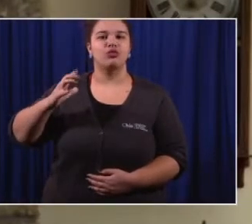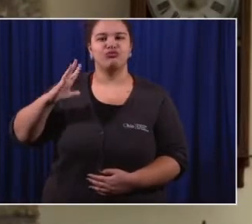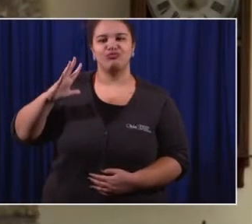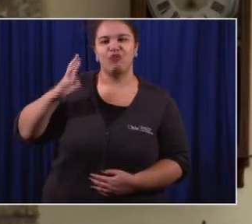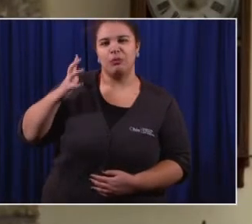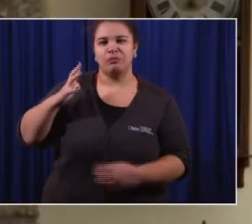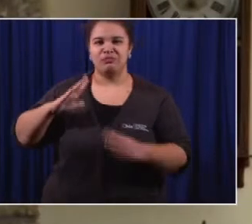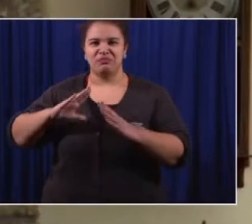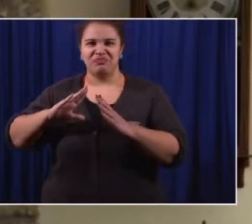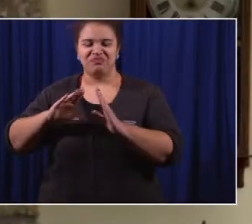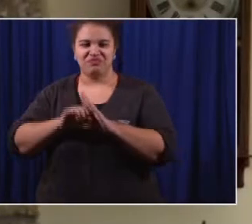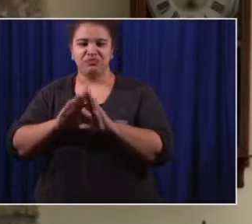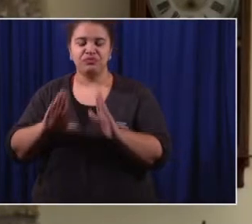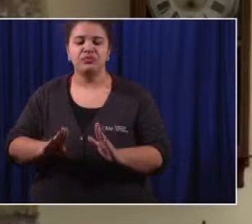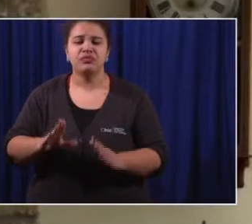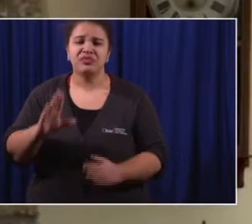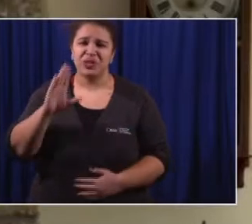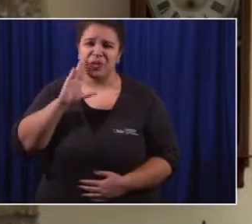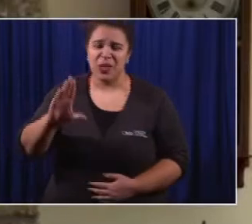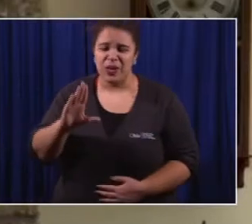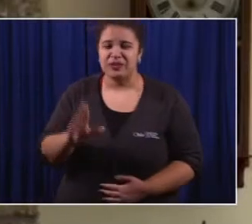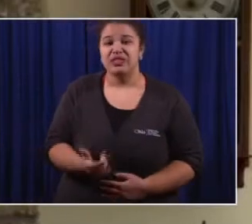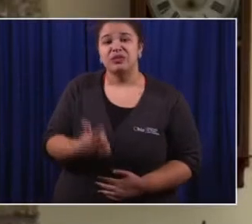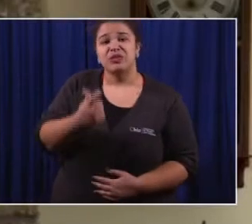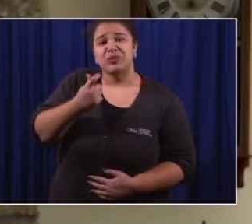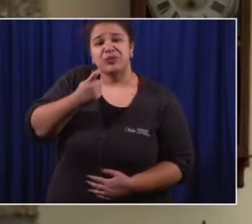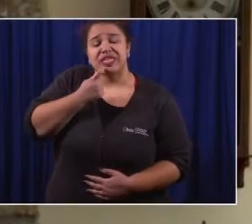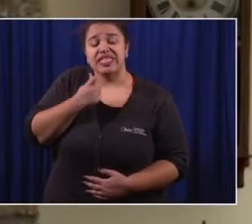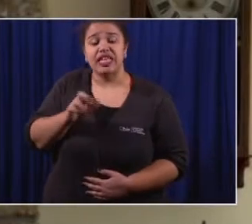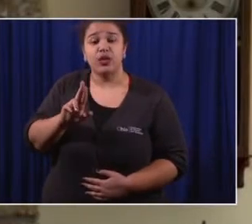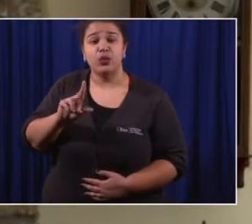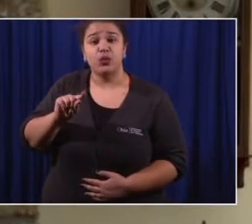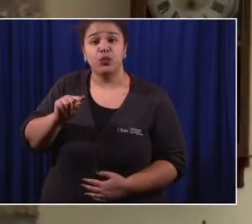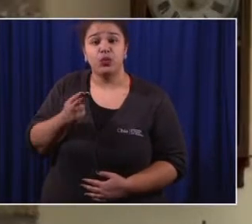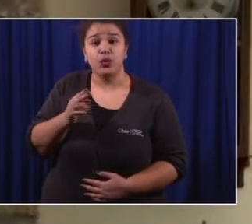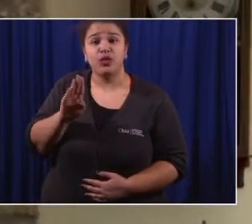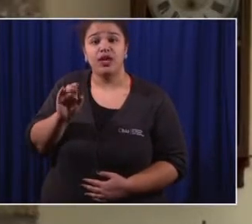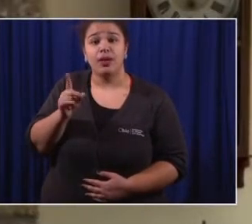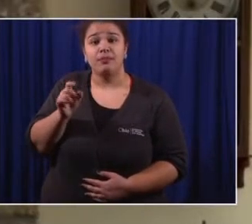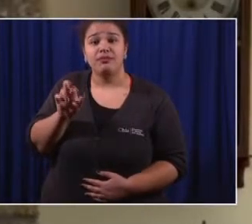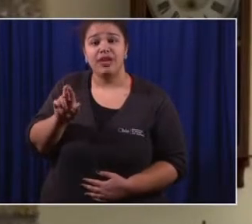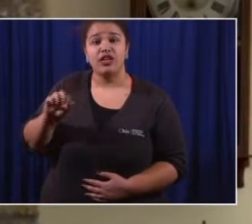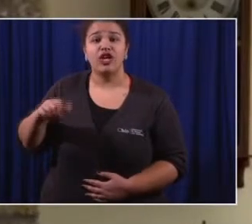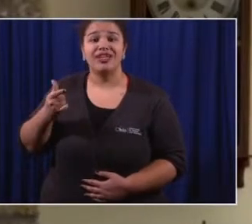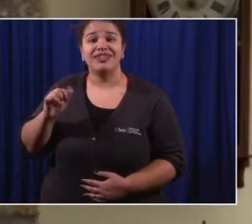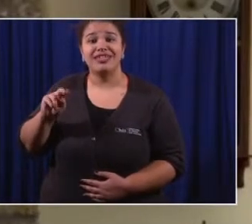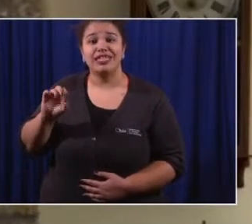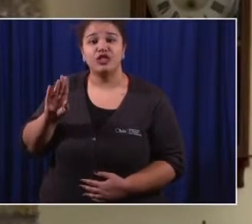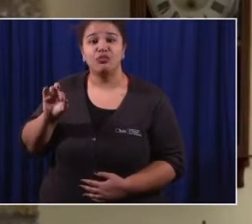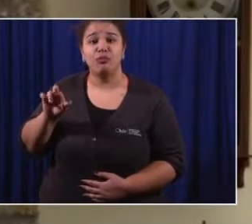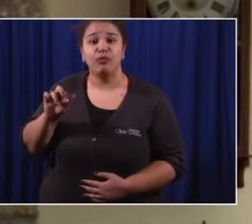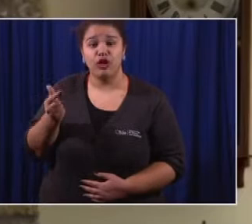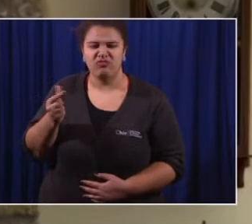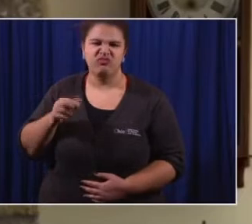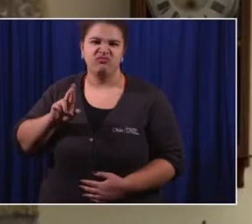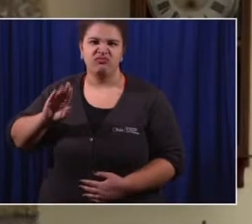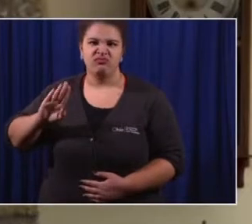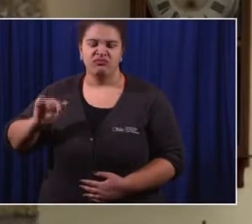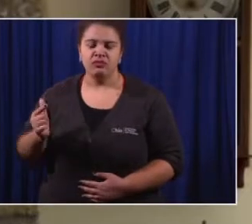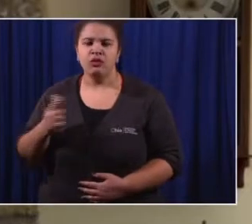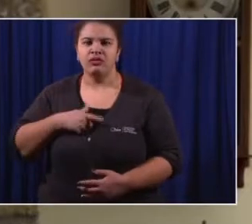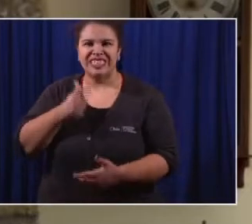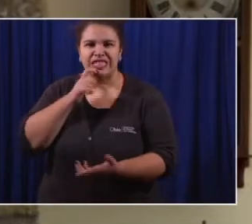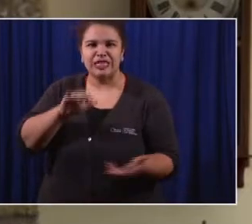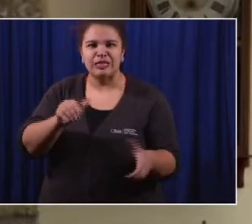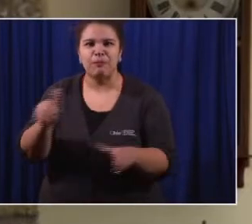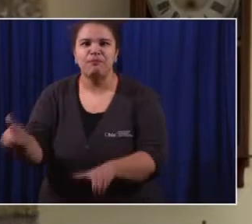of Supreme Court Justice Ruth Bader Ginsburg. Your thoughts on her death and how the U.S. Senate plans to